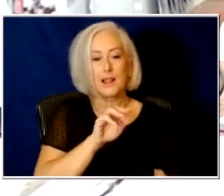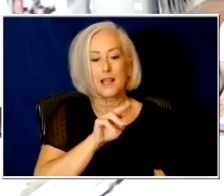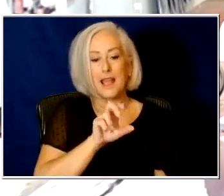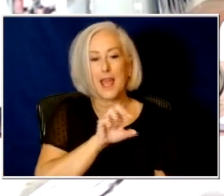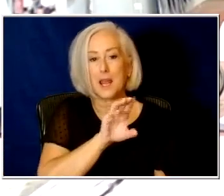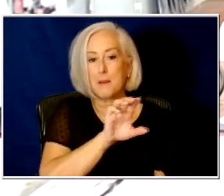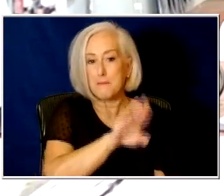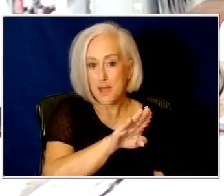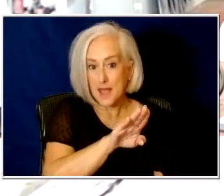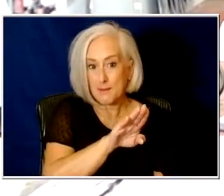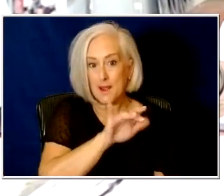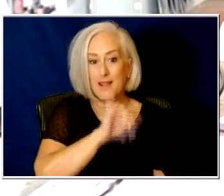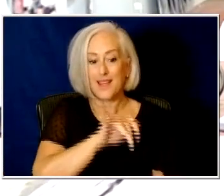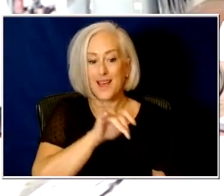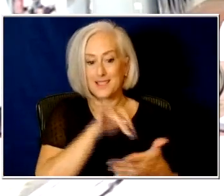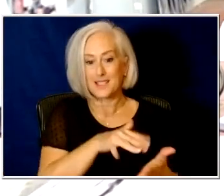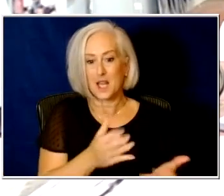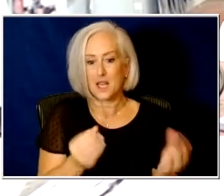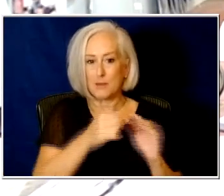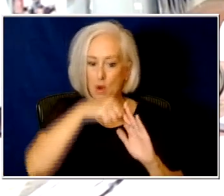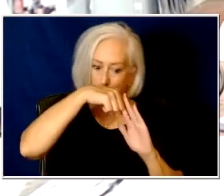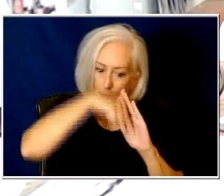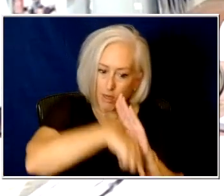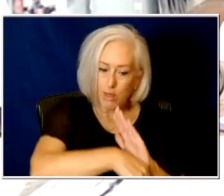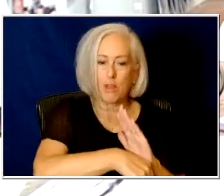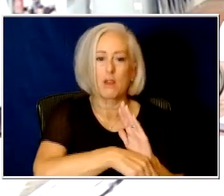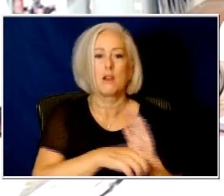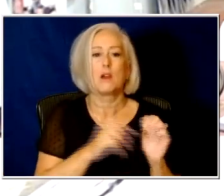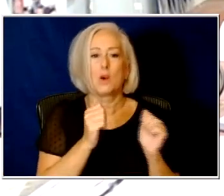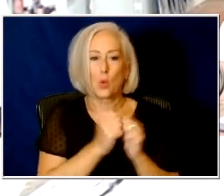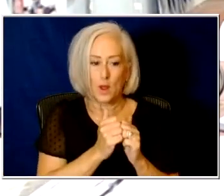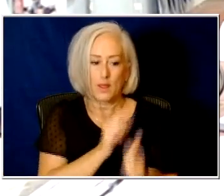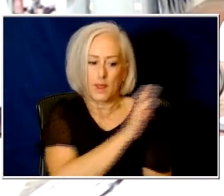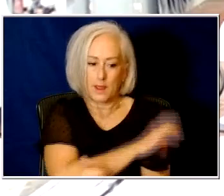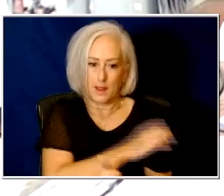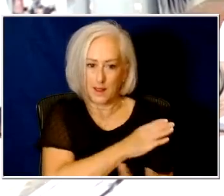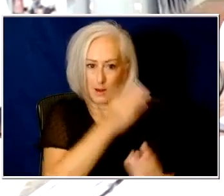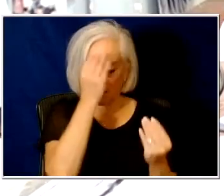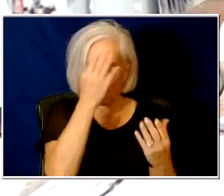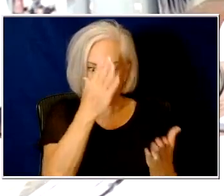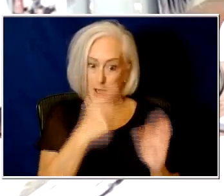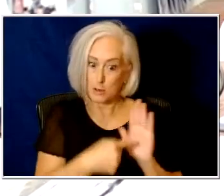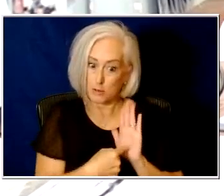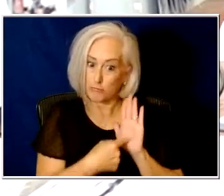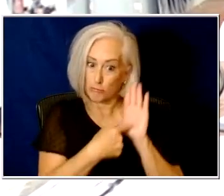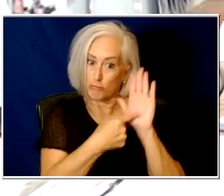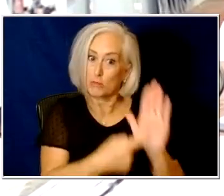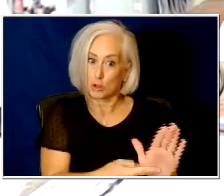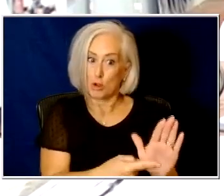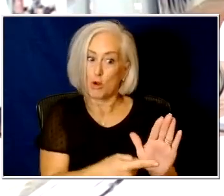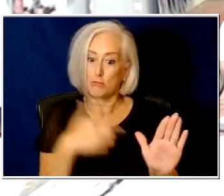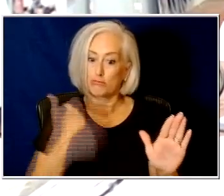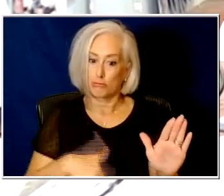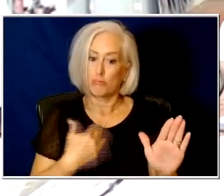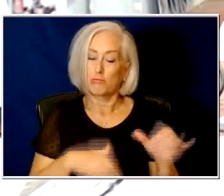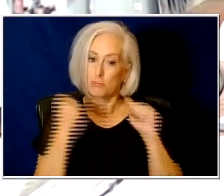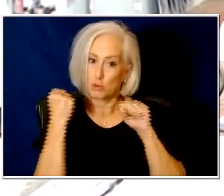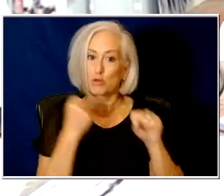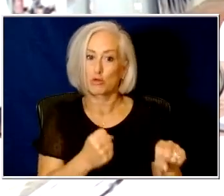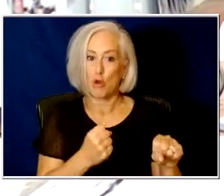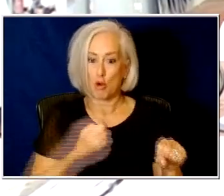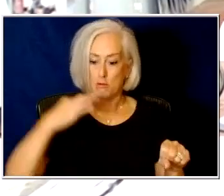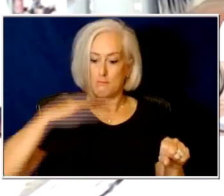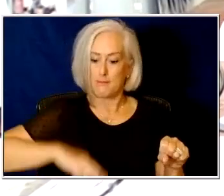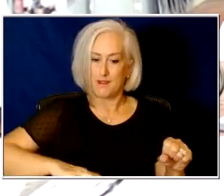more fully, and the clinical data suggests, appears pretty strongly suggests there's some